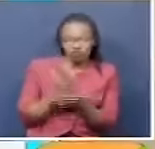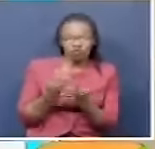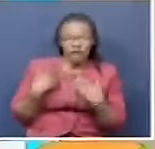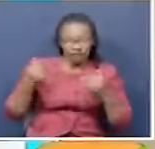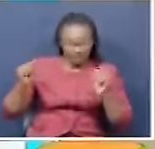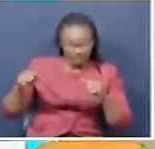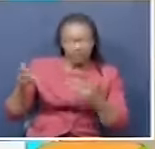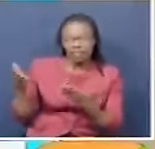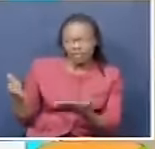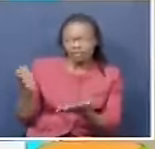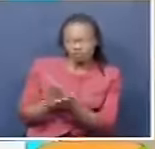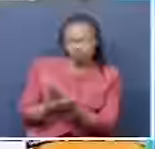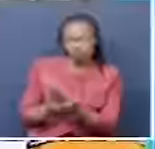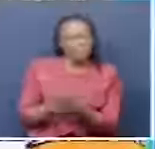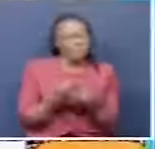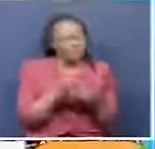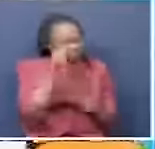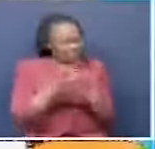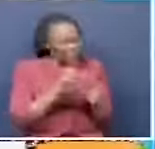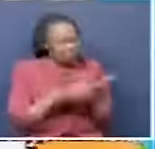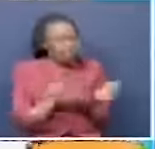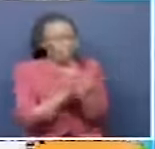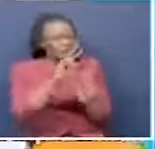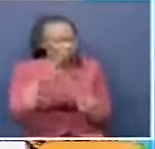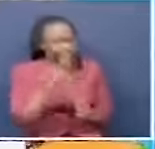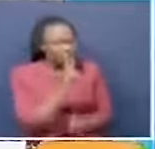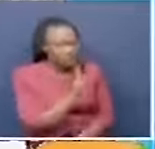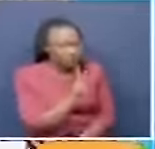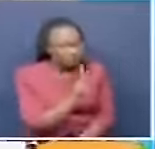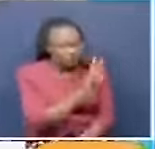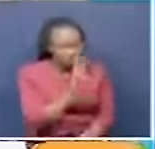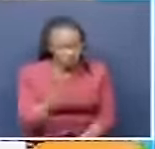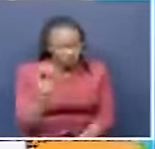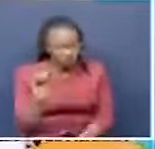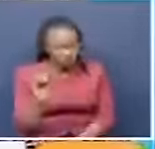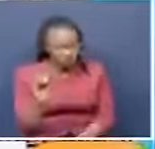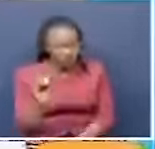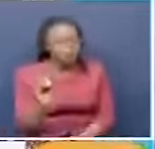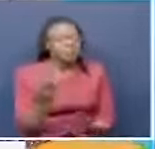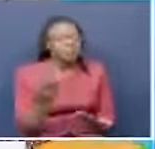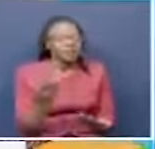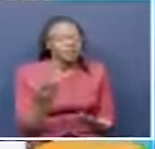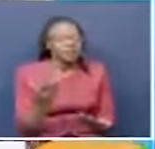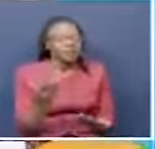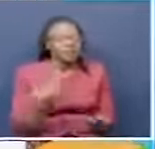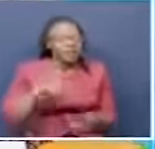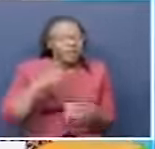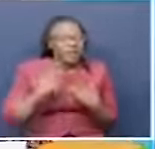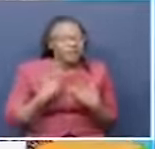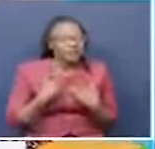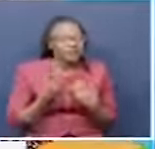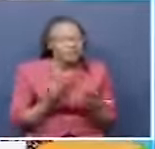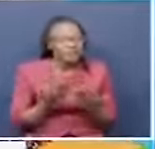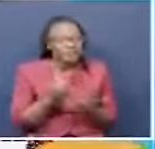But we know what happened in 2002. So the question becomes, so yes, in 2002, we have a precedent that is not very